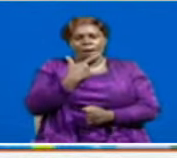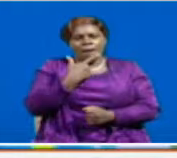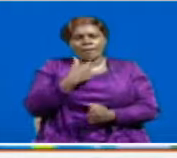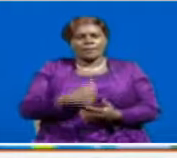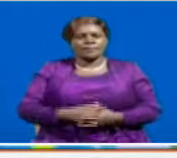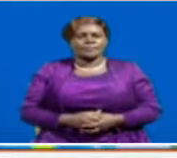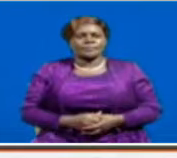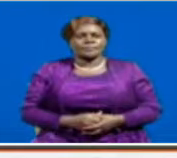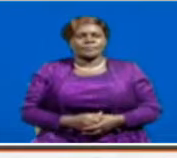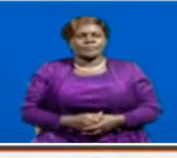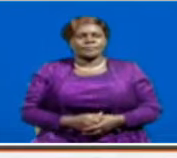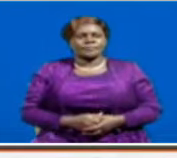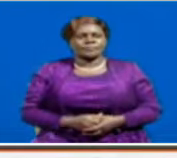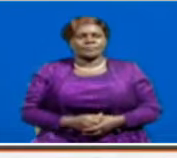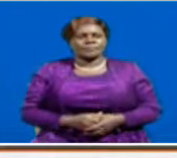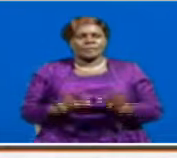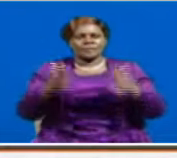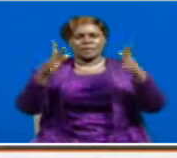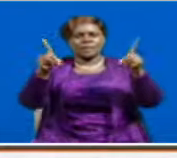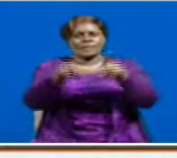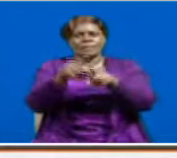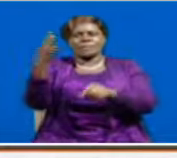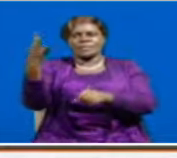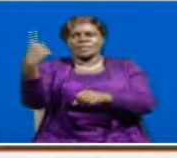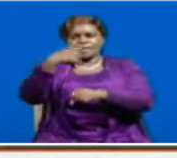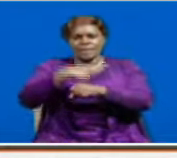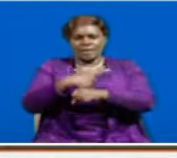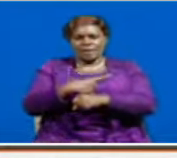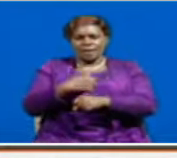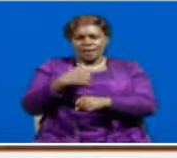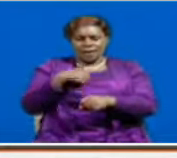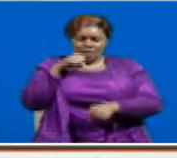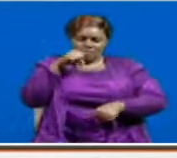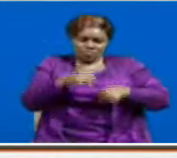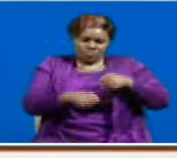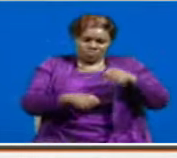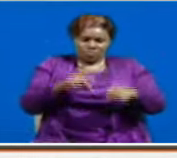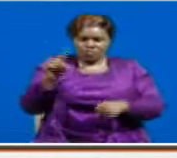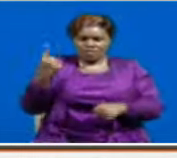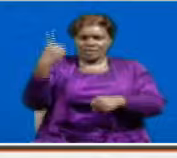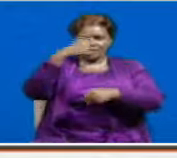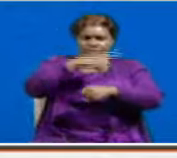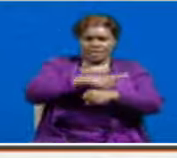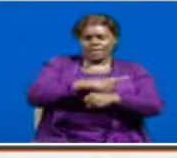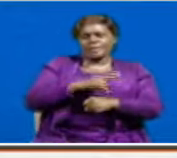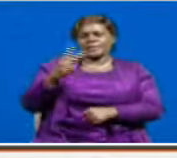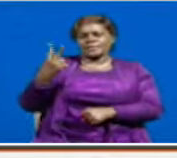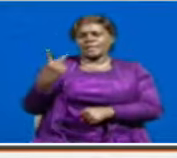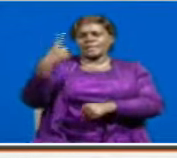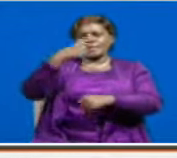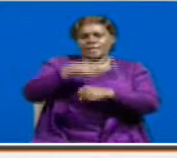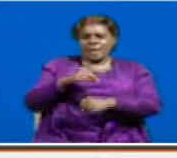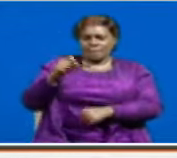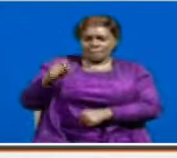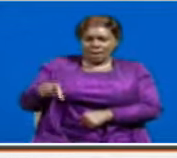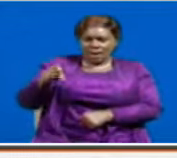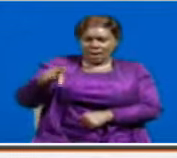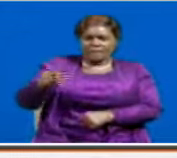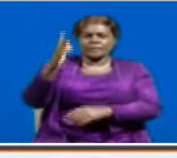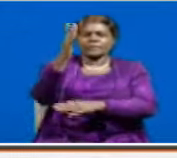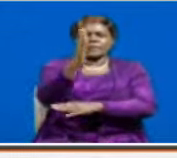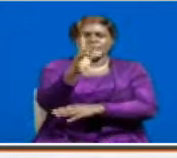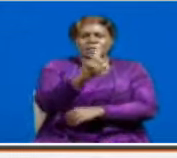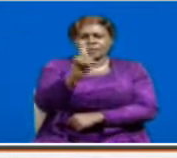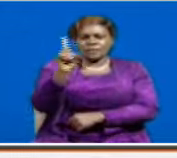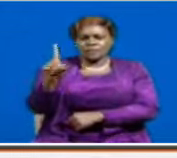nguvu za madawa. Hii event itakuwa kama siku tatu, kwa sababu tuko na cycling event iko na siku yake, tuko na siku ya kupanda miti, tunataka